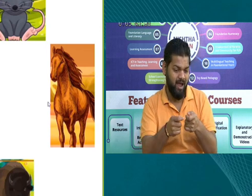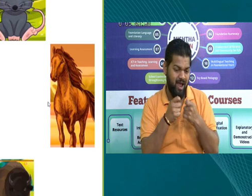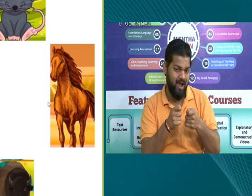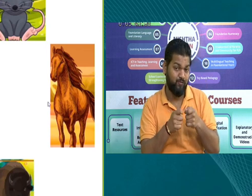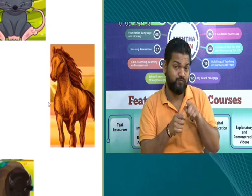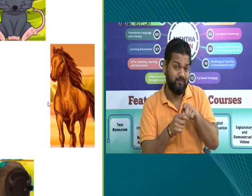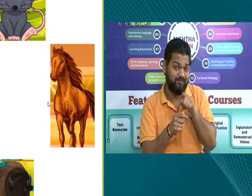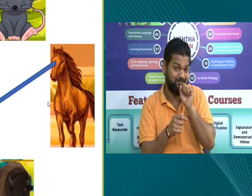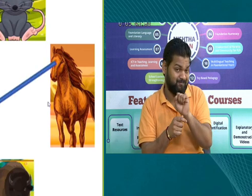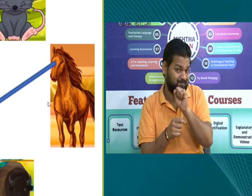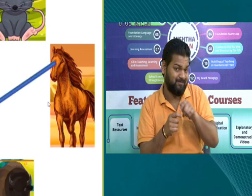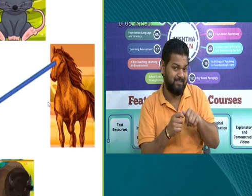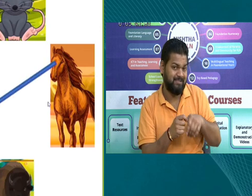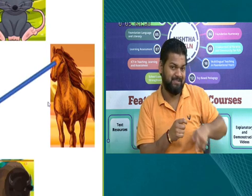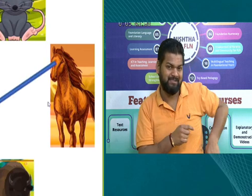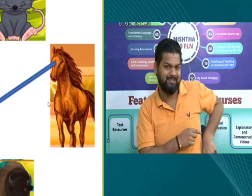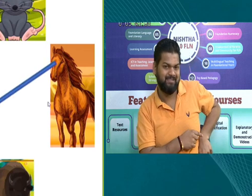And then,